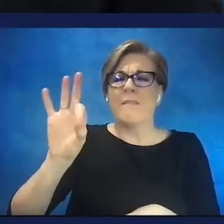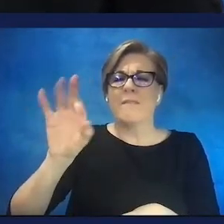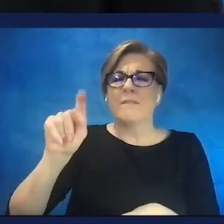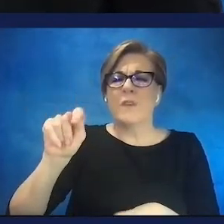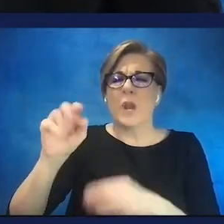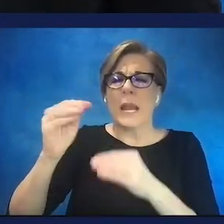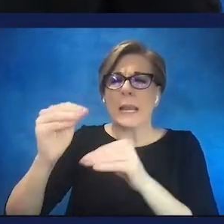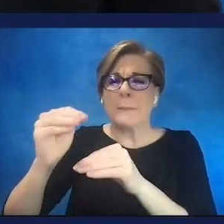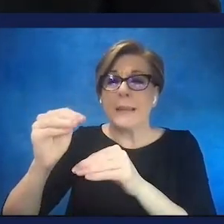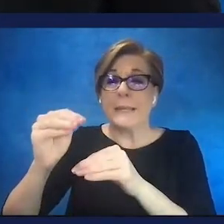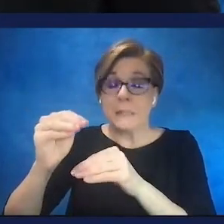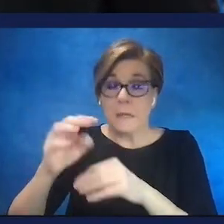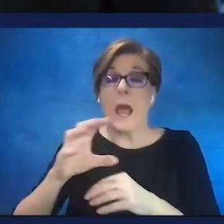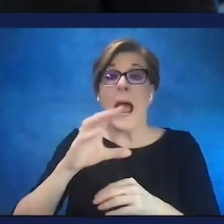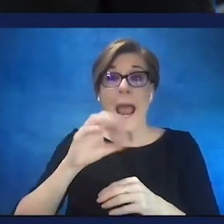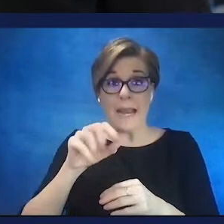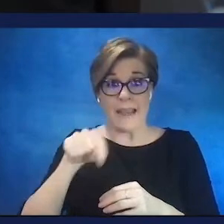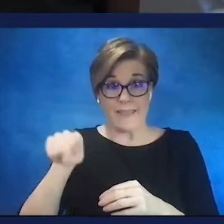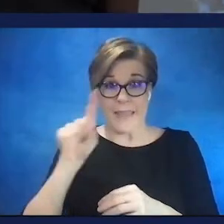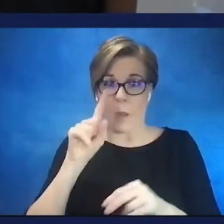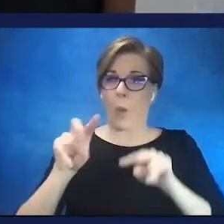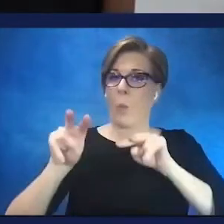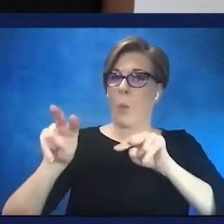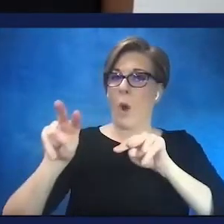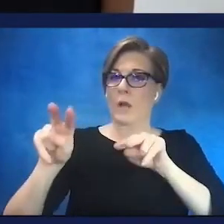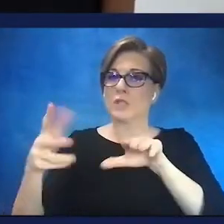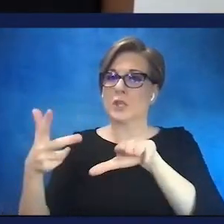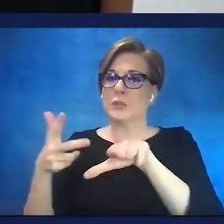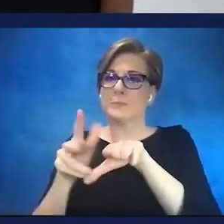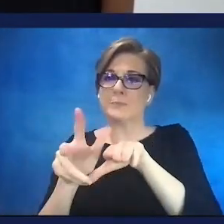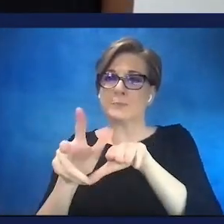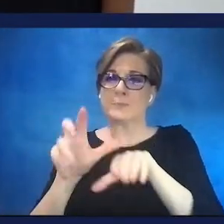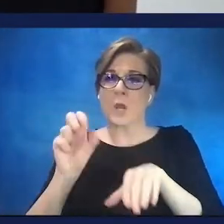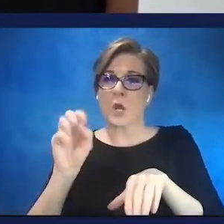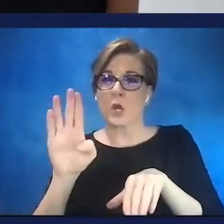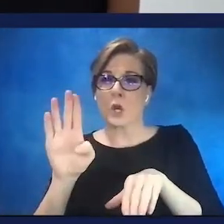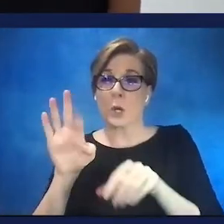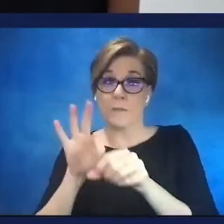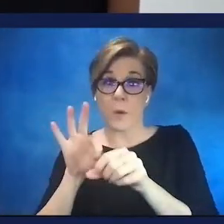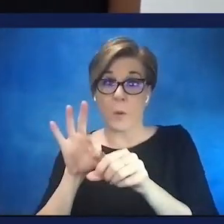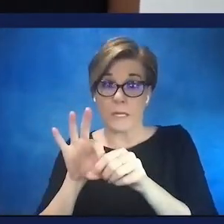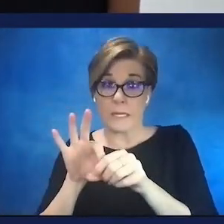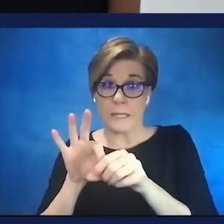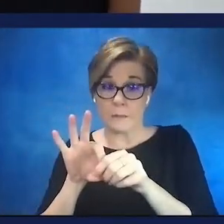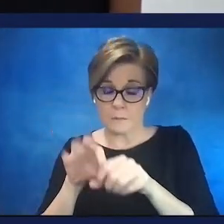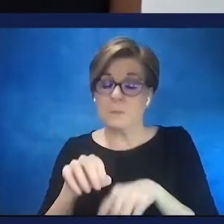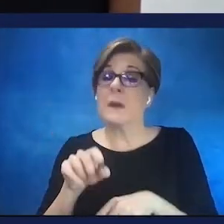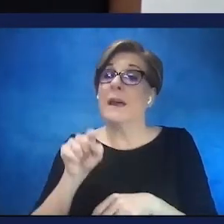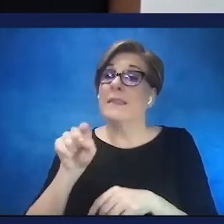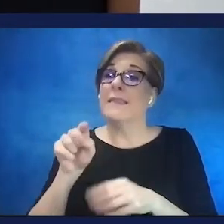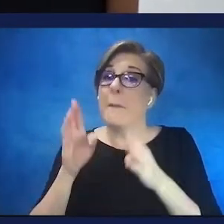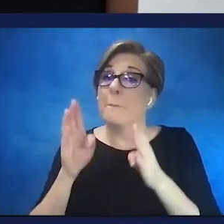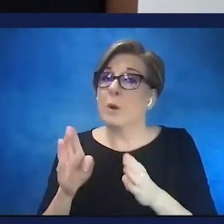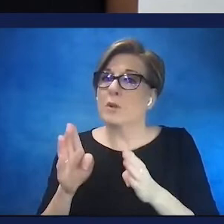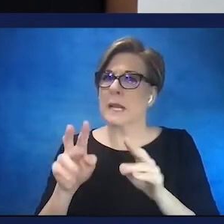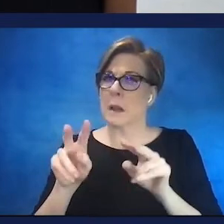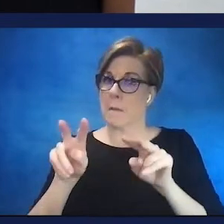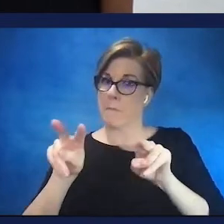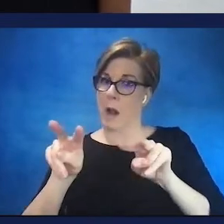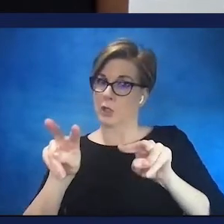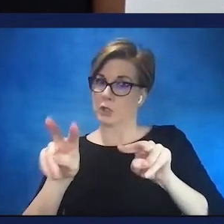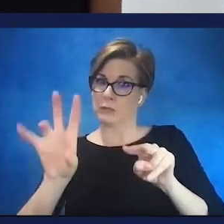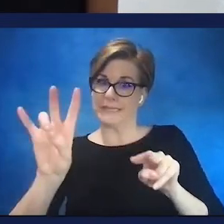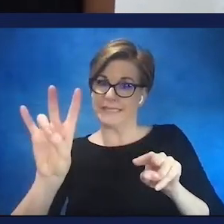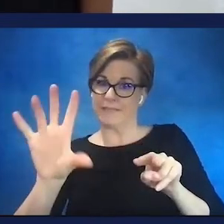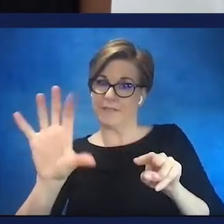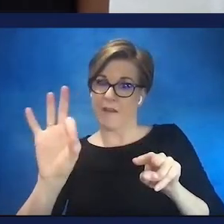They also are the person who monitors the curbside voting. They're the ones who monitor the